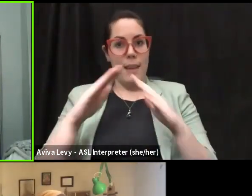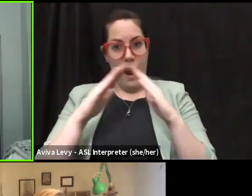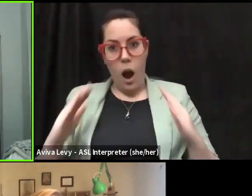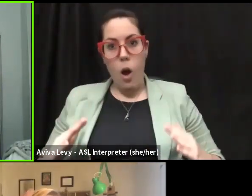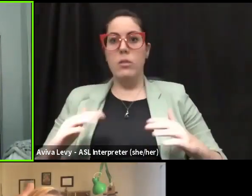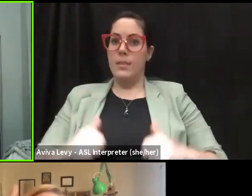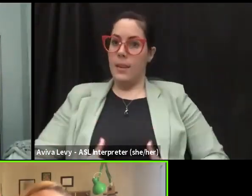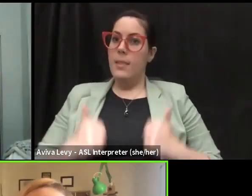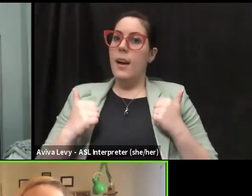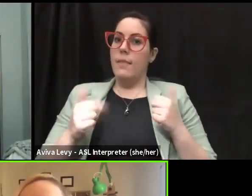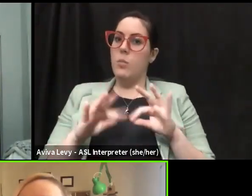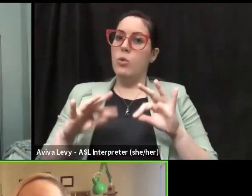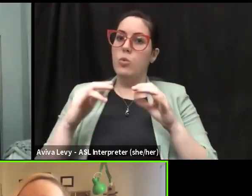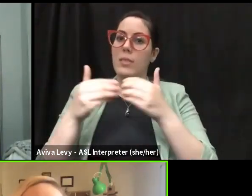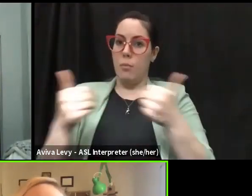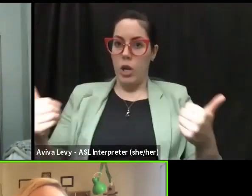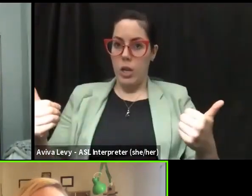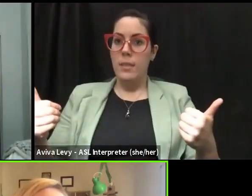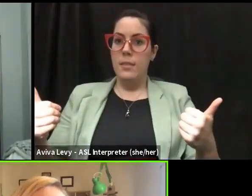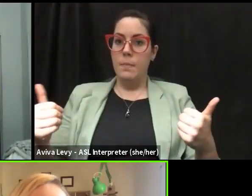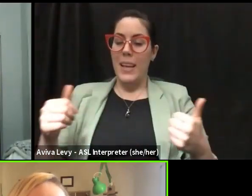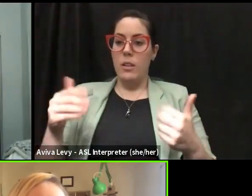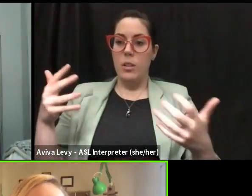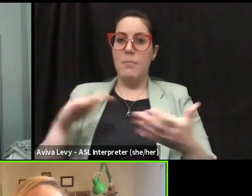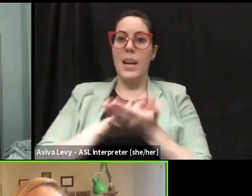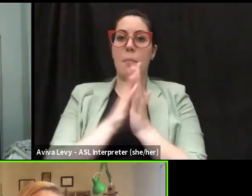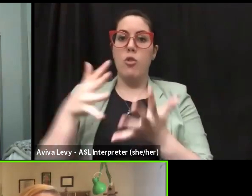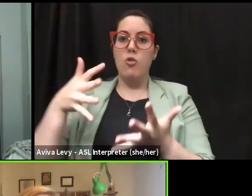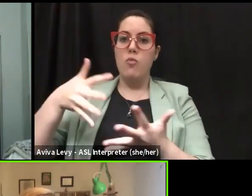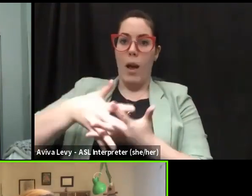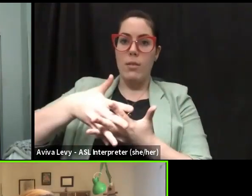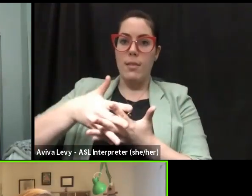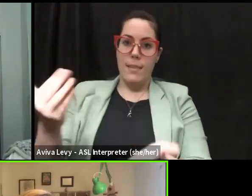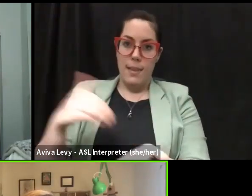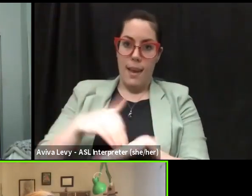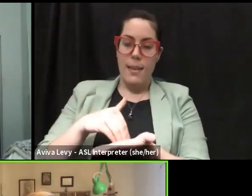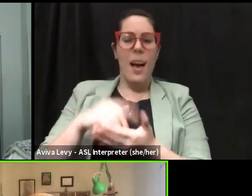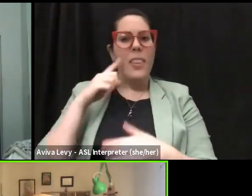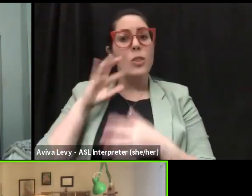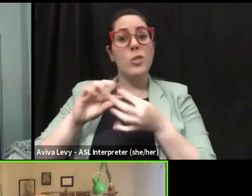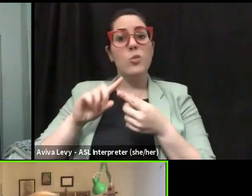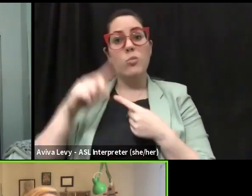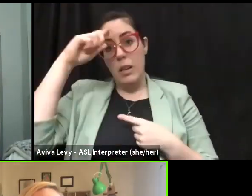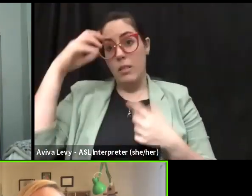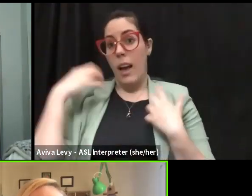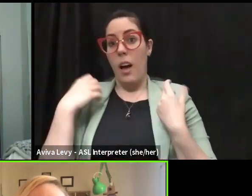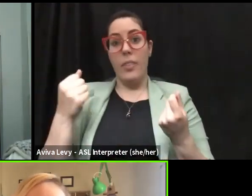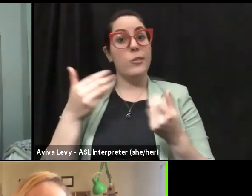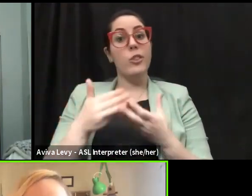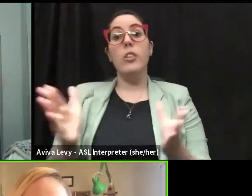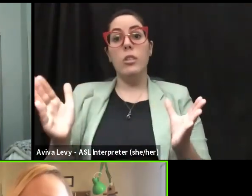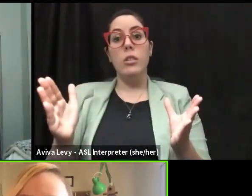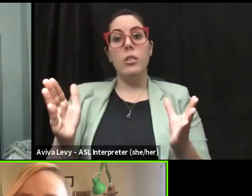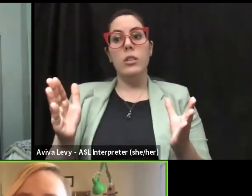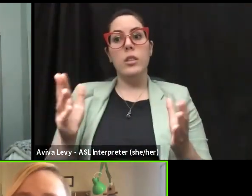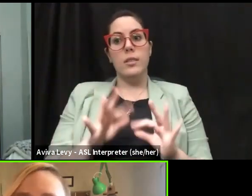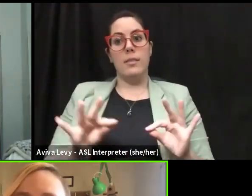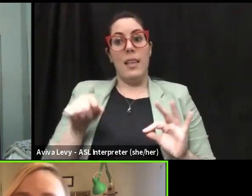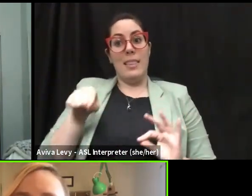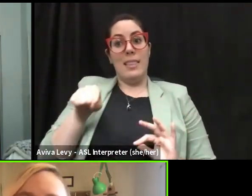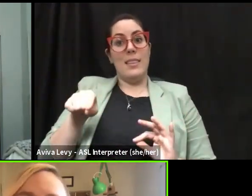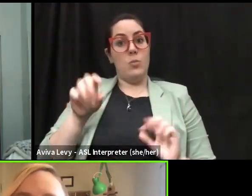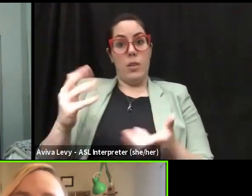And this is just a period that's a really intense strain on mental health in general. So let's use this practice to